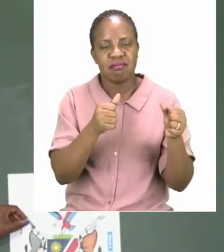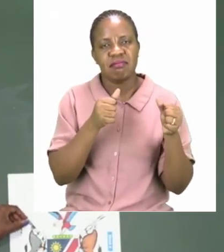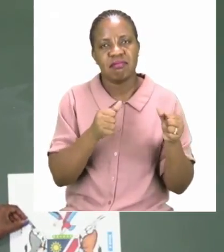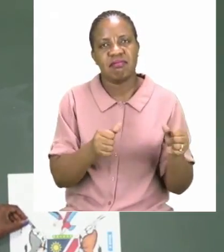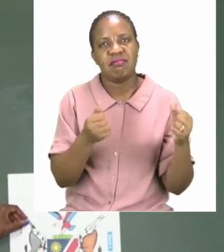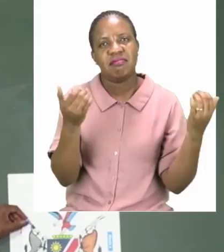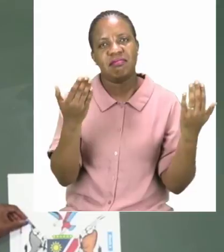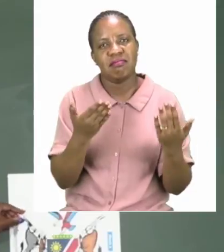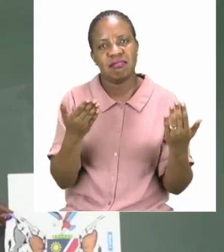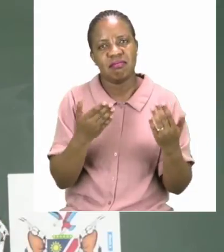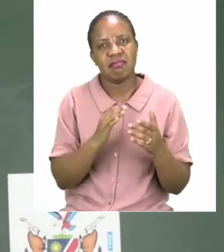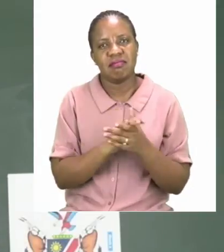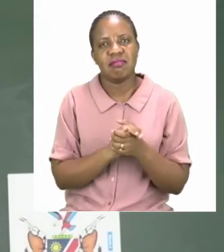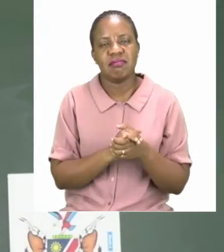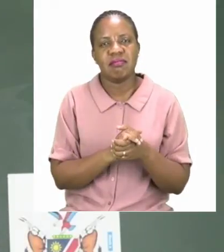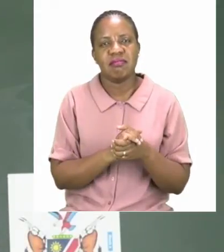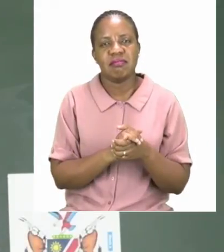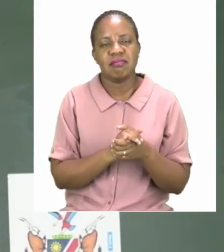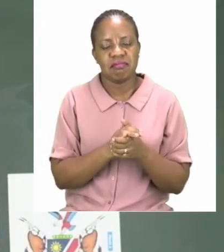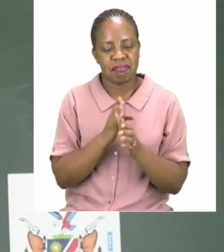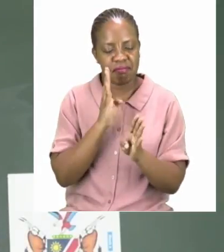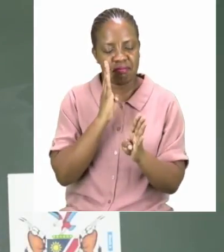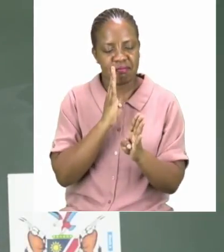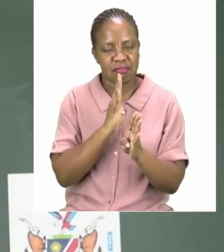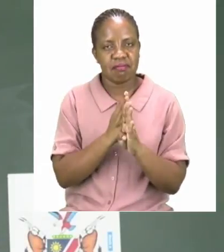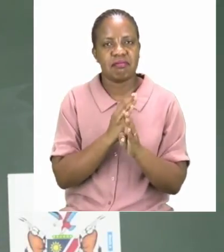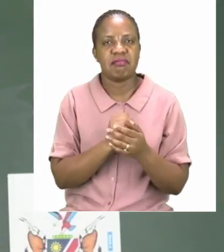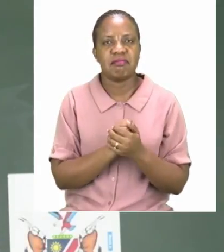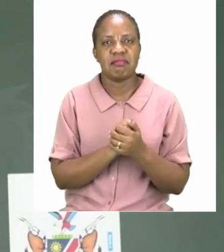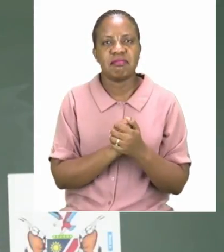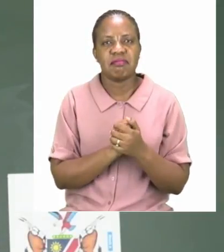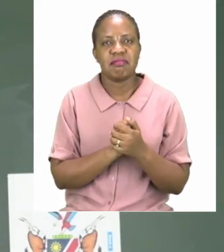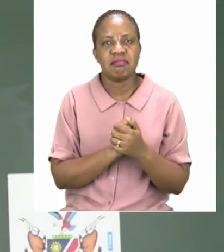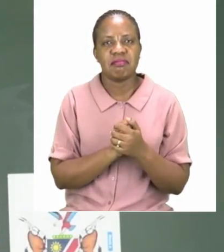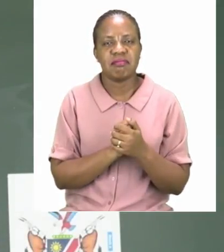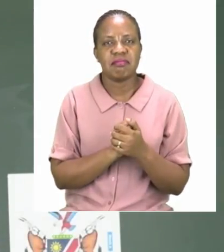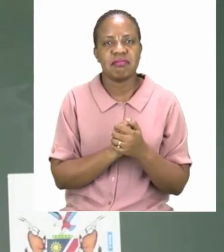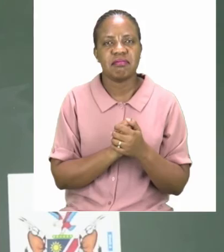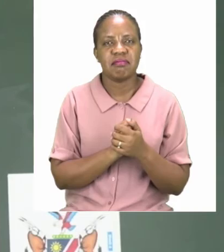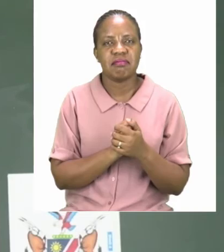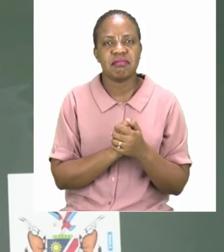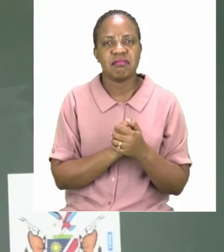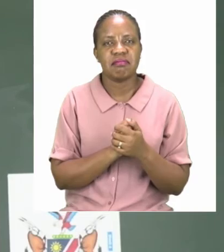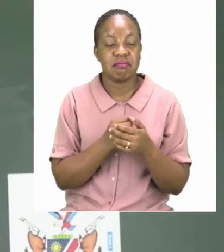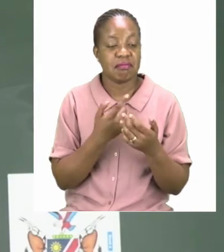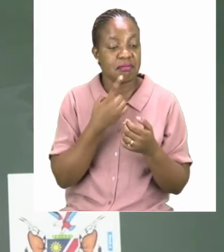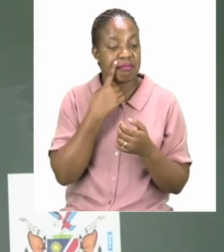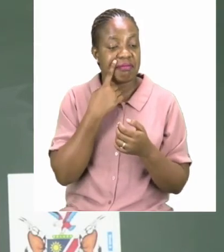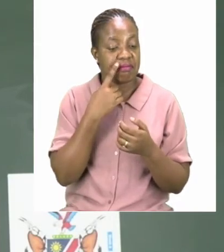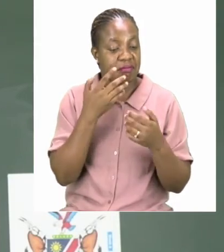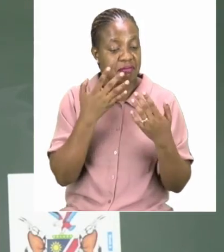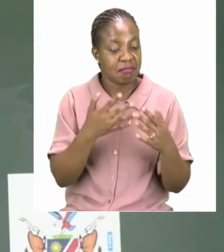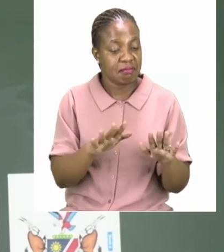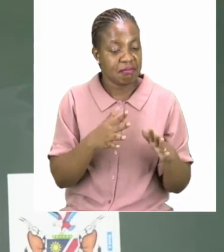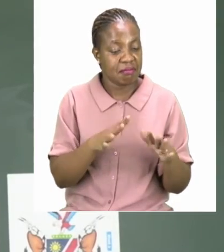is perfect on this side. So we are going to paste it. And we are done. We